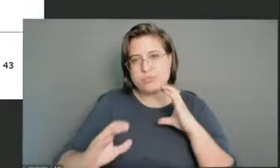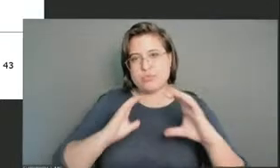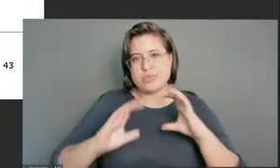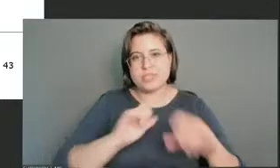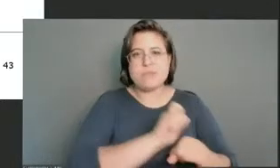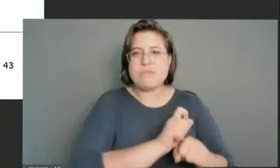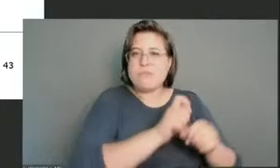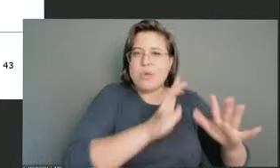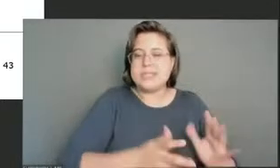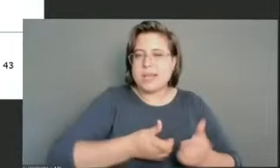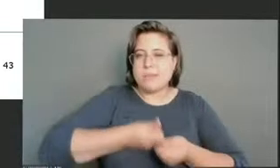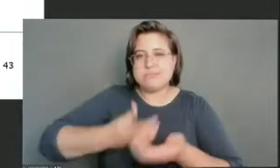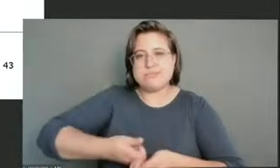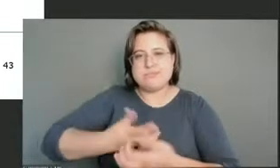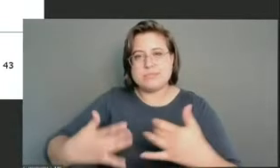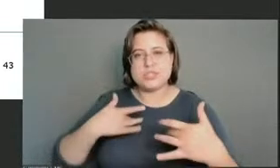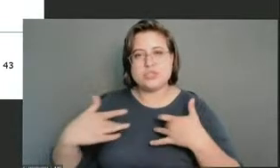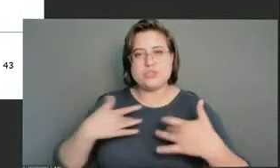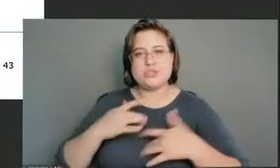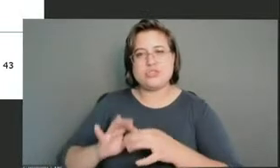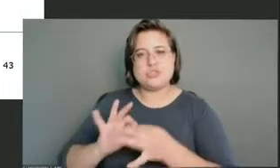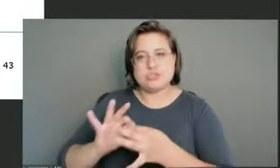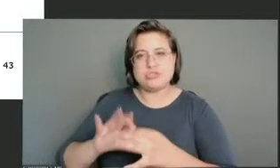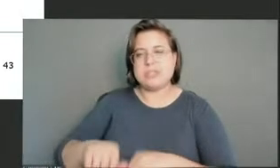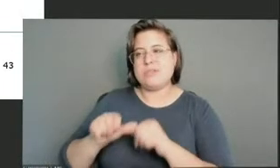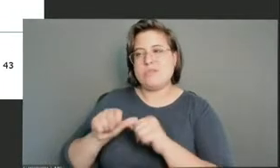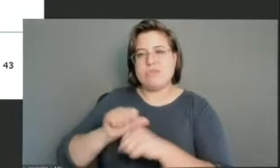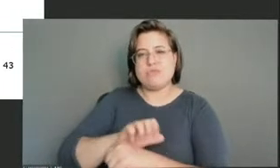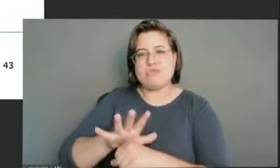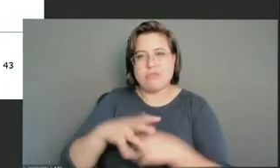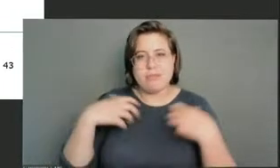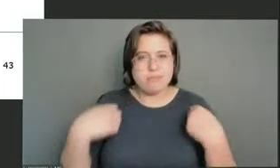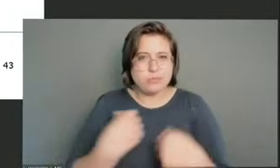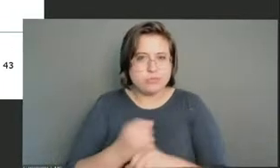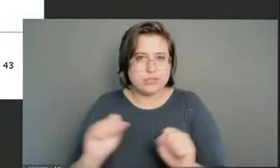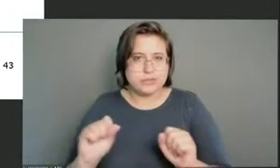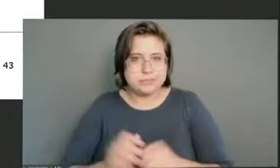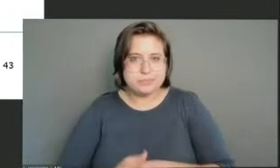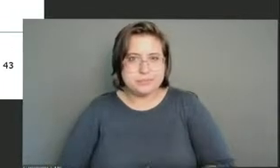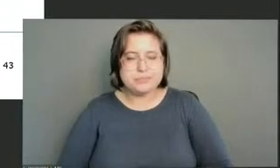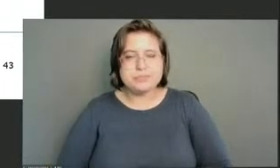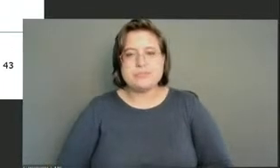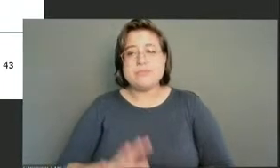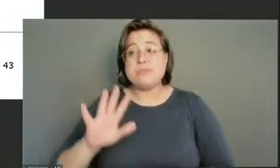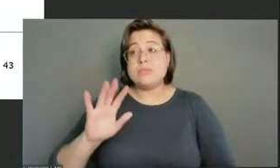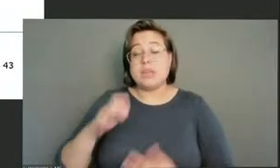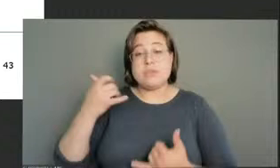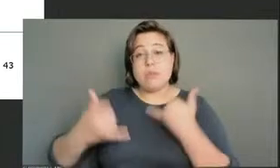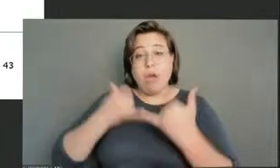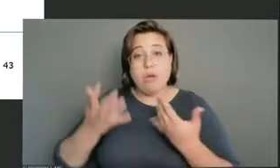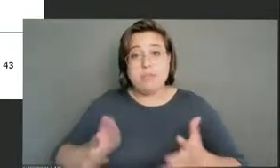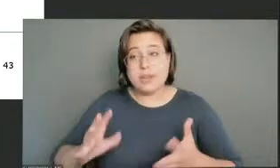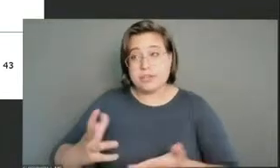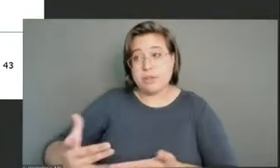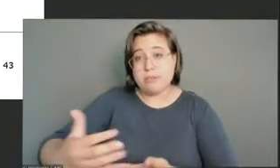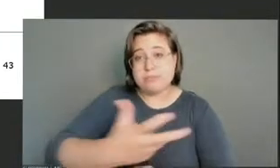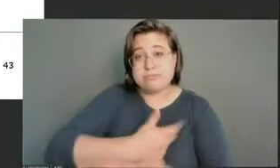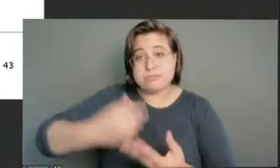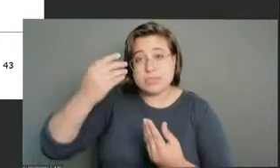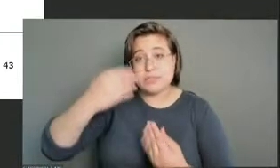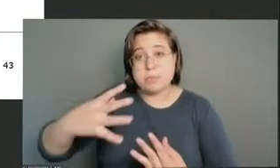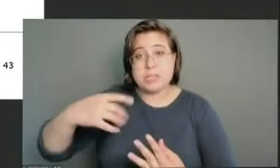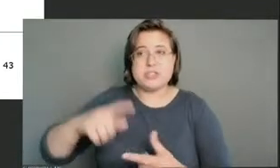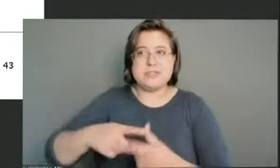express those concerns related to long COVID health and safety. And then that information that's collected will inform the federal response moving